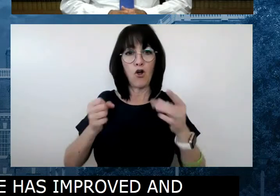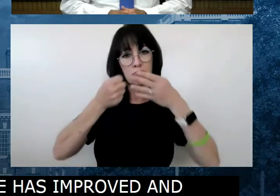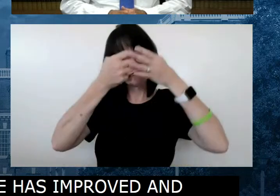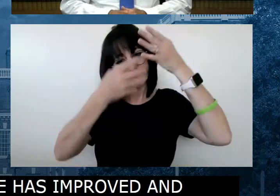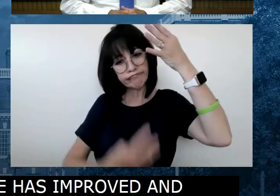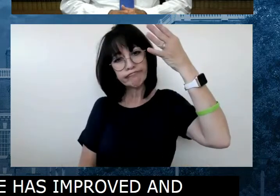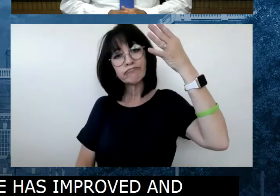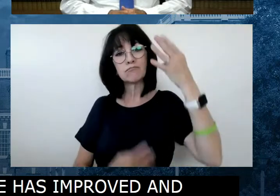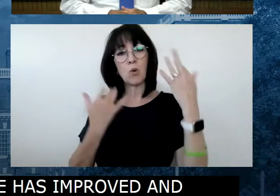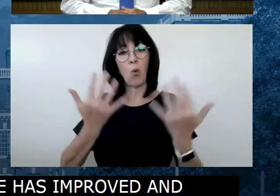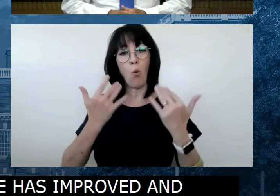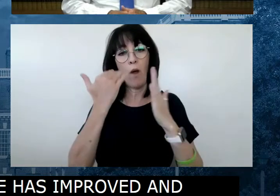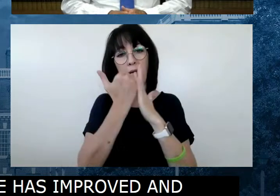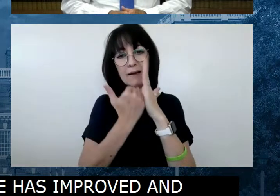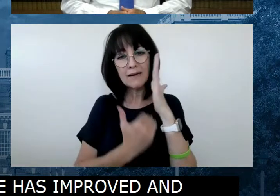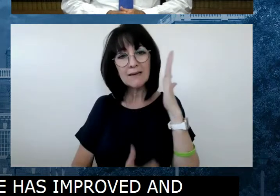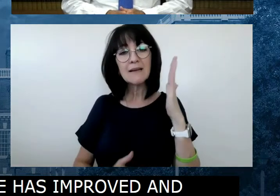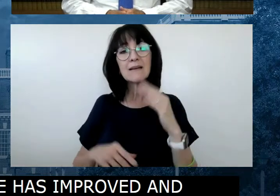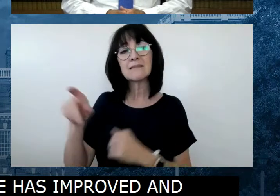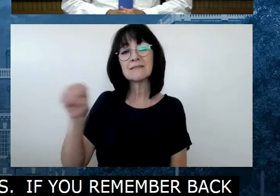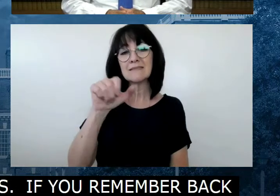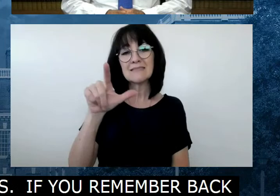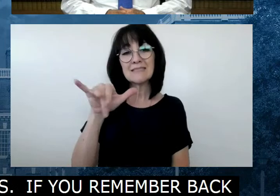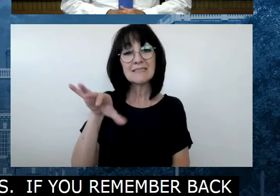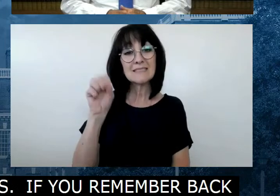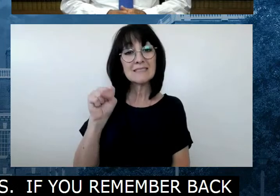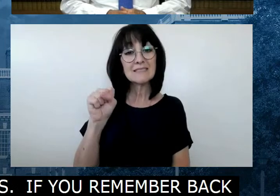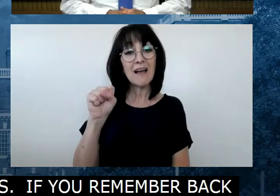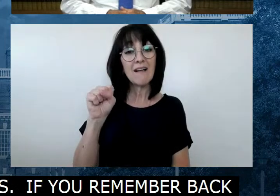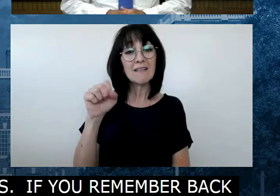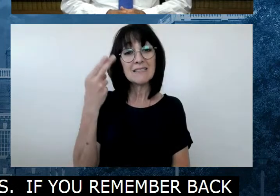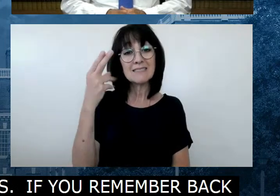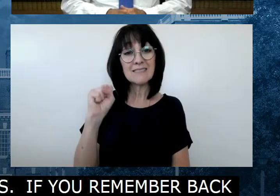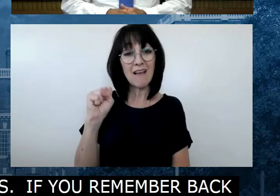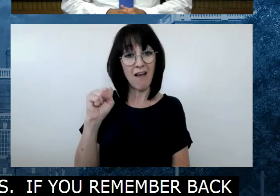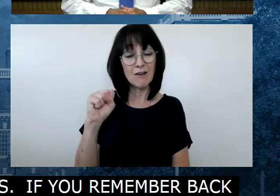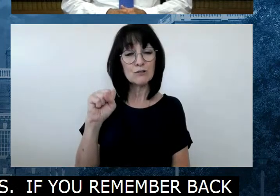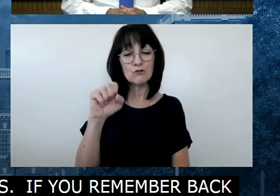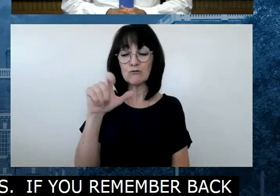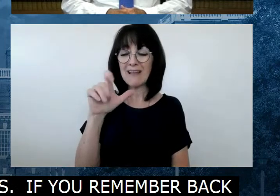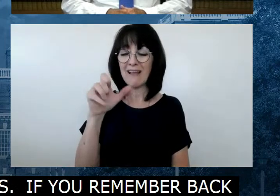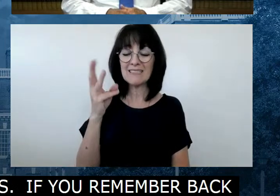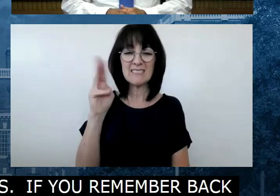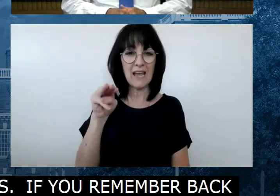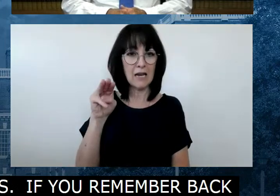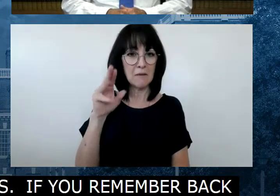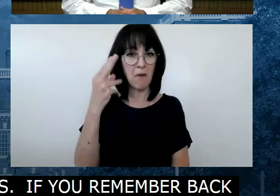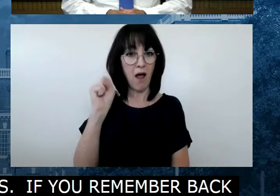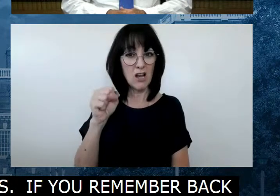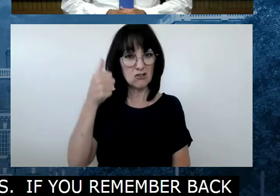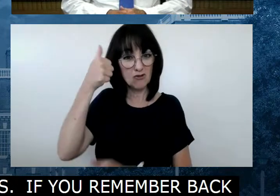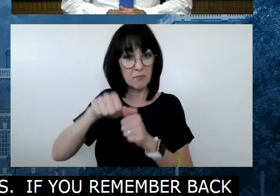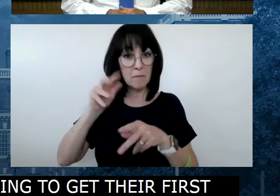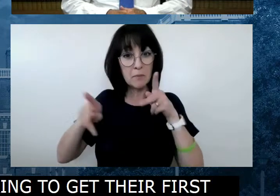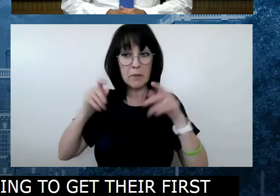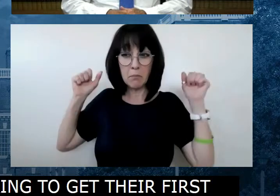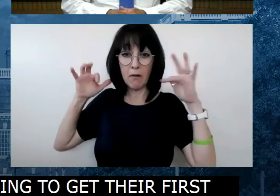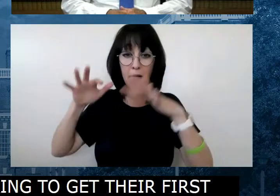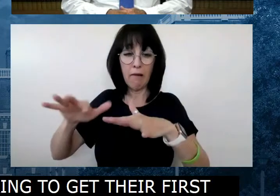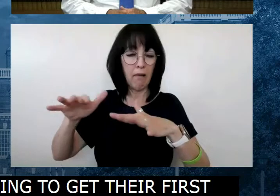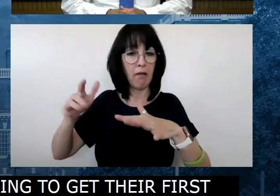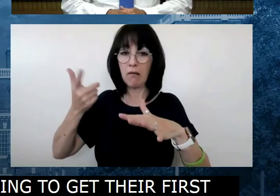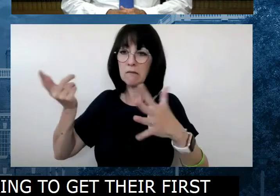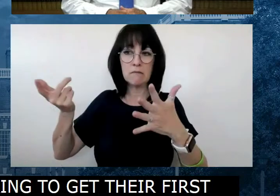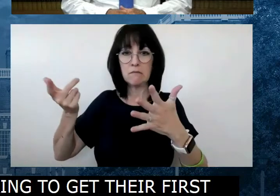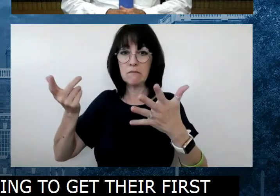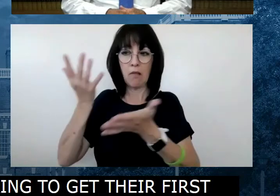event at Sleazeham School. We had to shut it down after we saw such an incredible surge in demand. Now, of course, there's